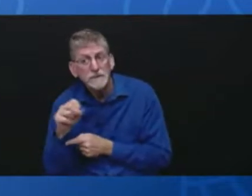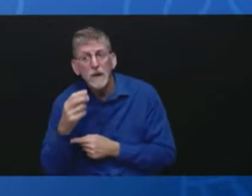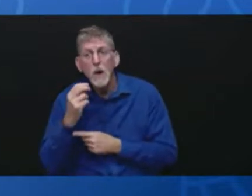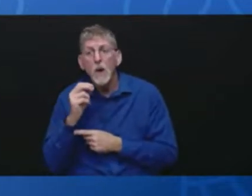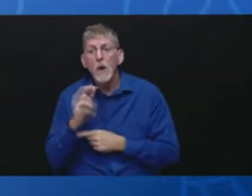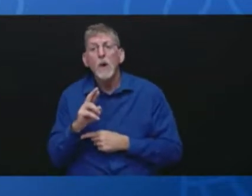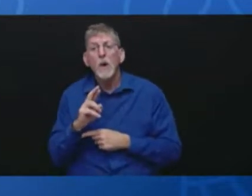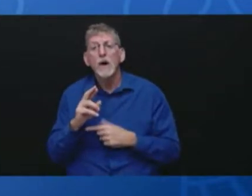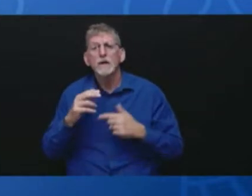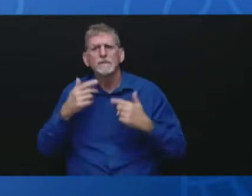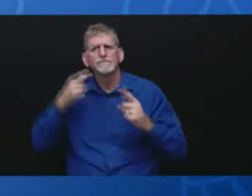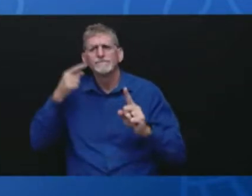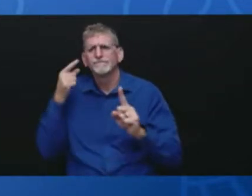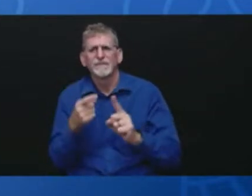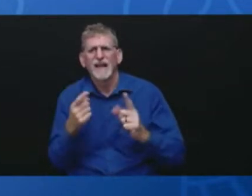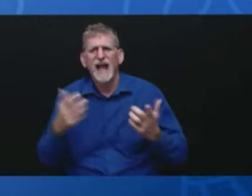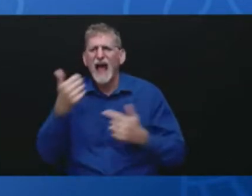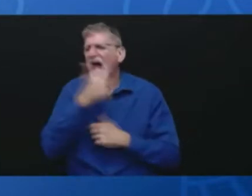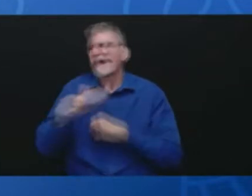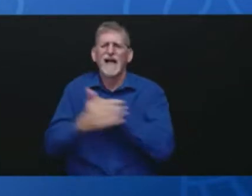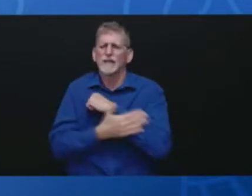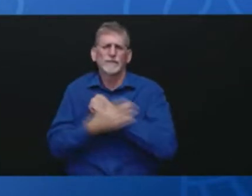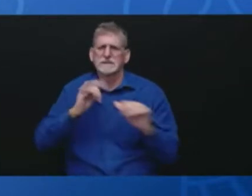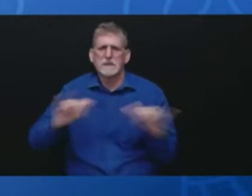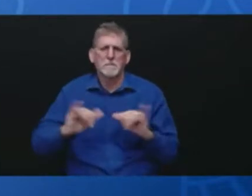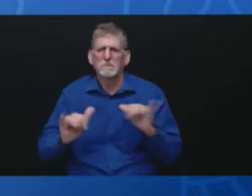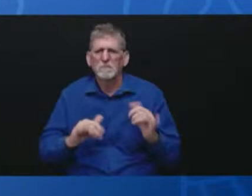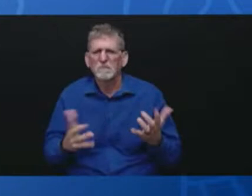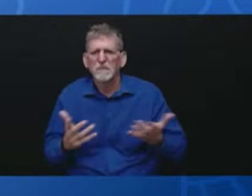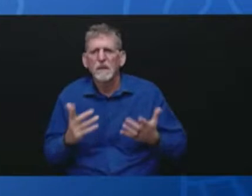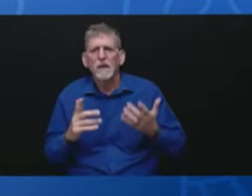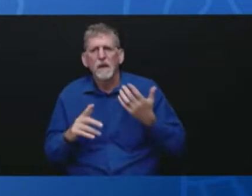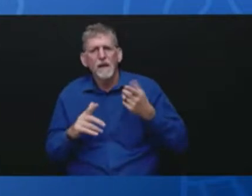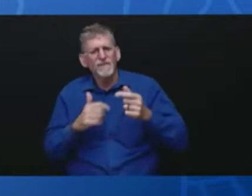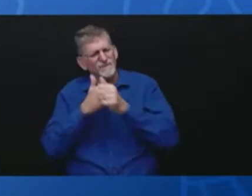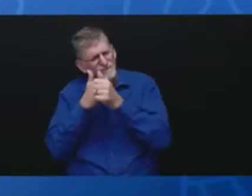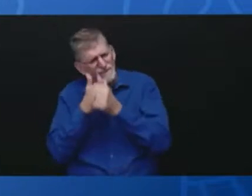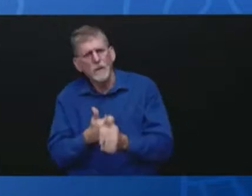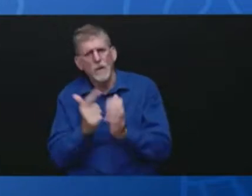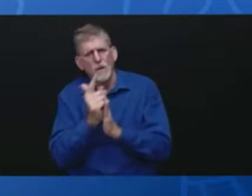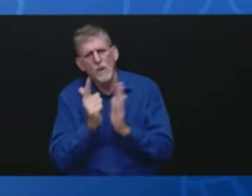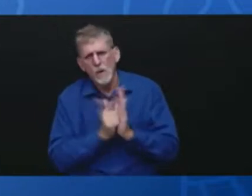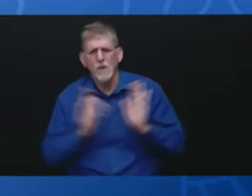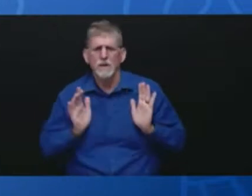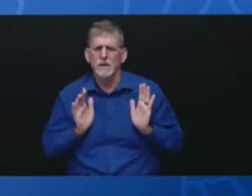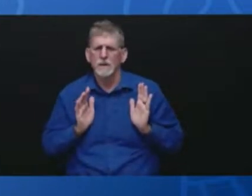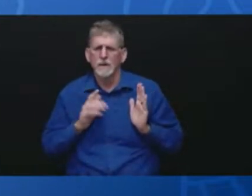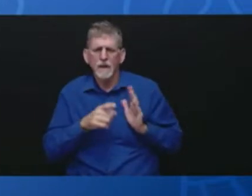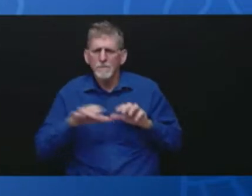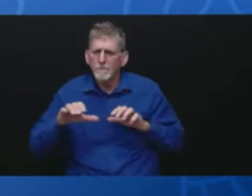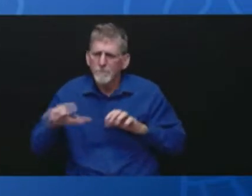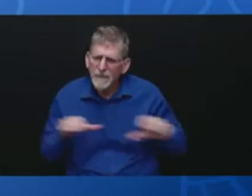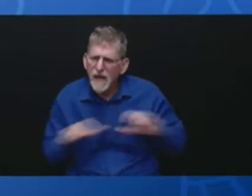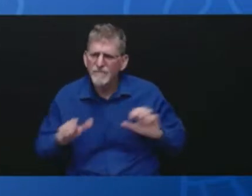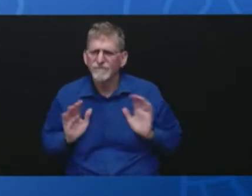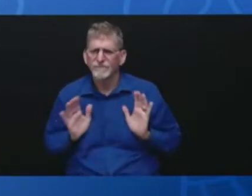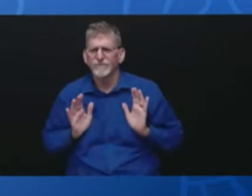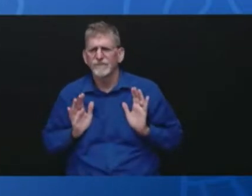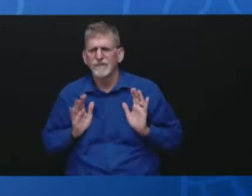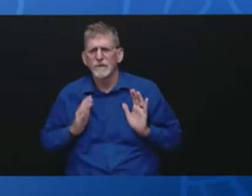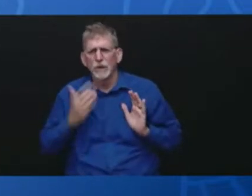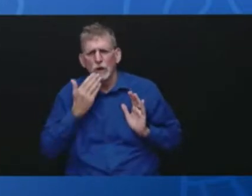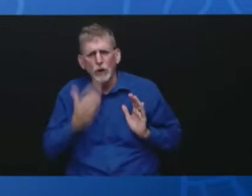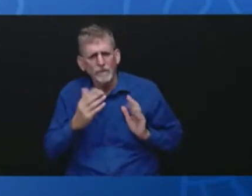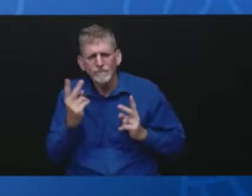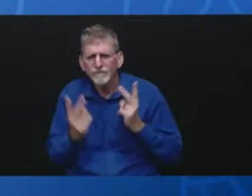any other country, is follow the law, behave yourselves, be a good visitor, and